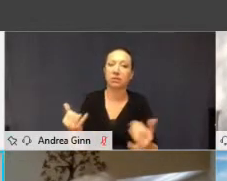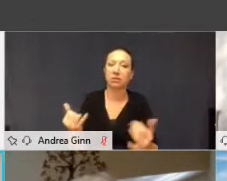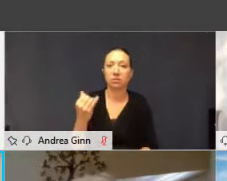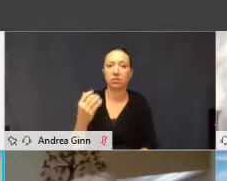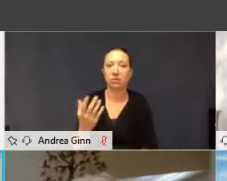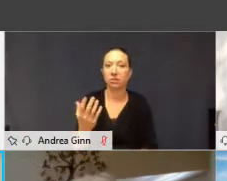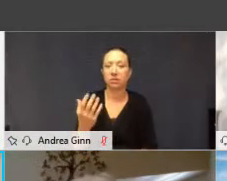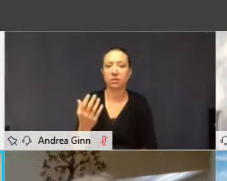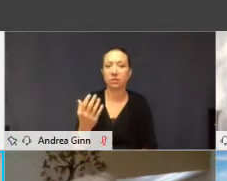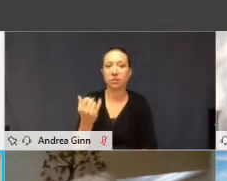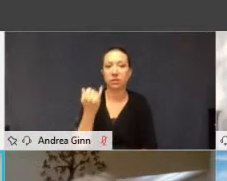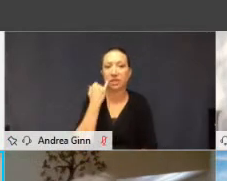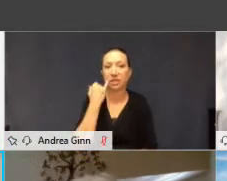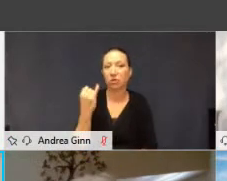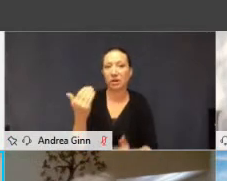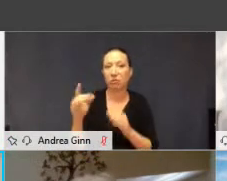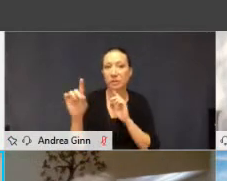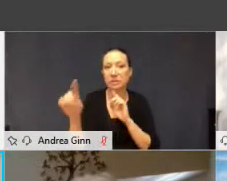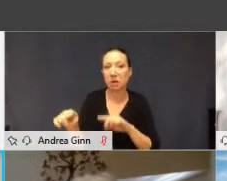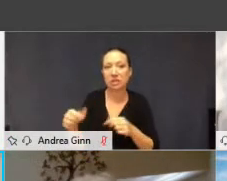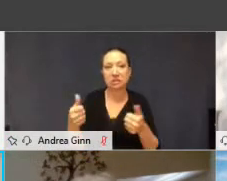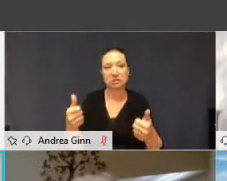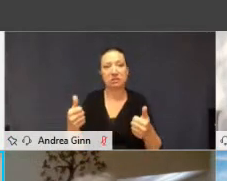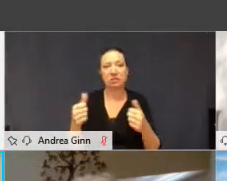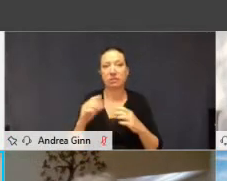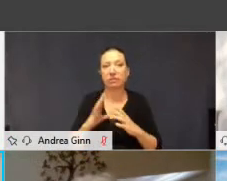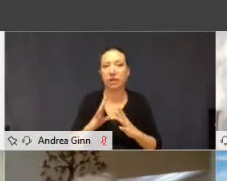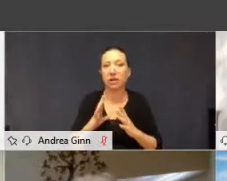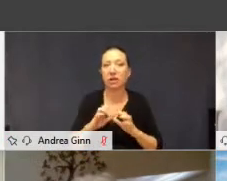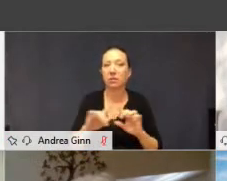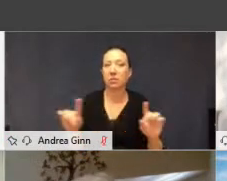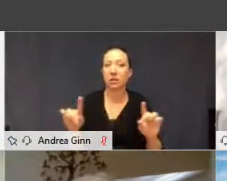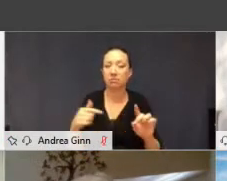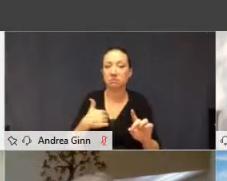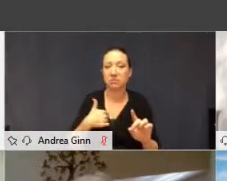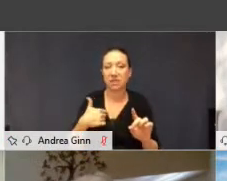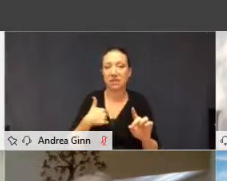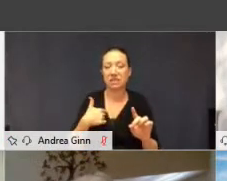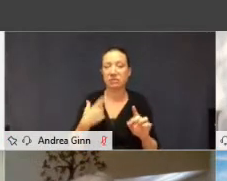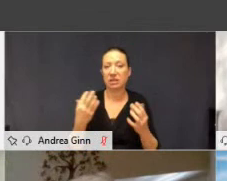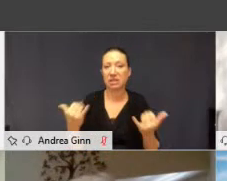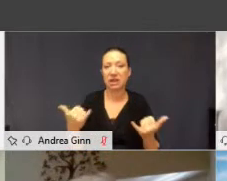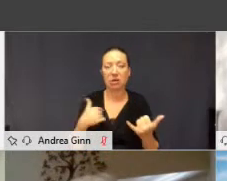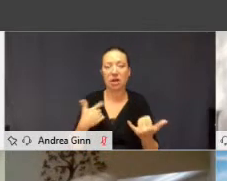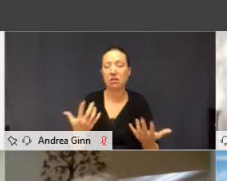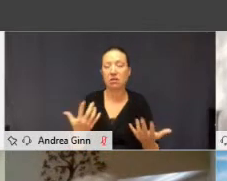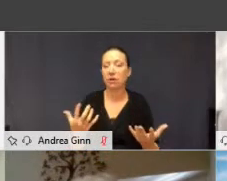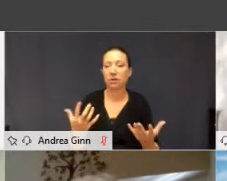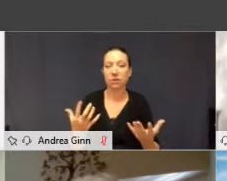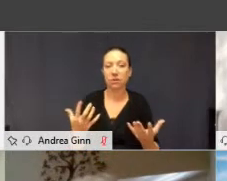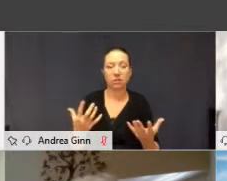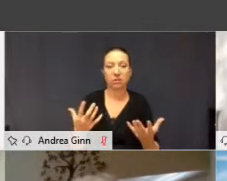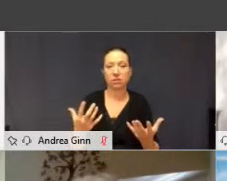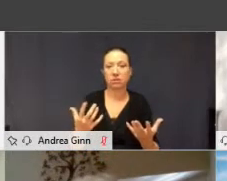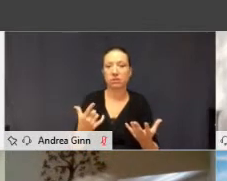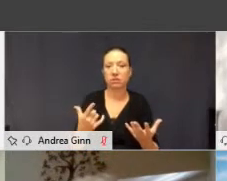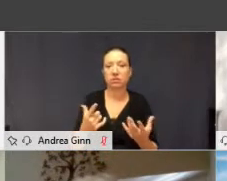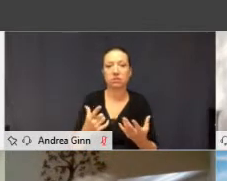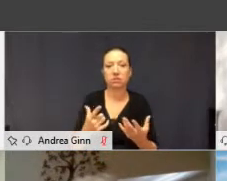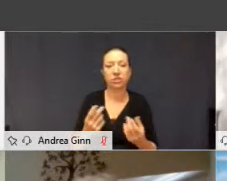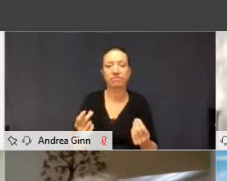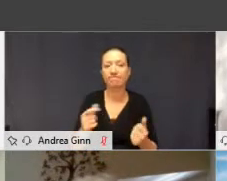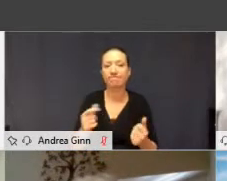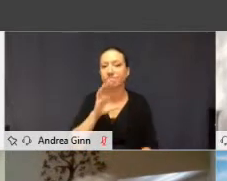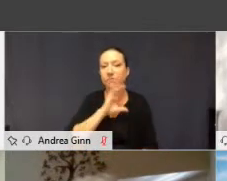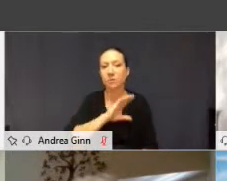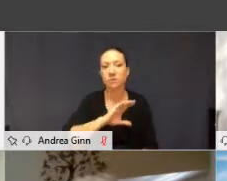in there or response, I would appreciate it. But I am just so easily frustrated when I